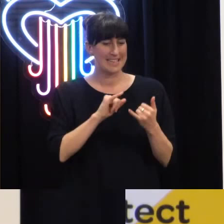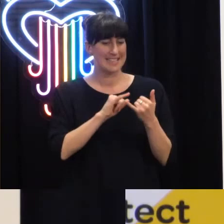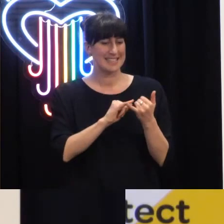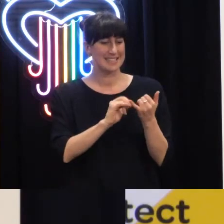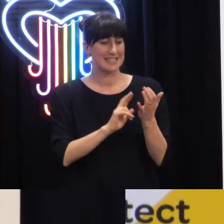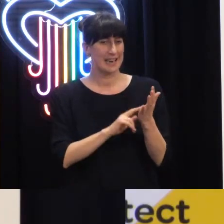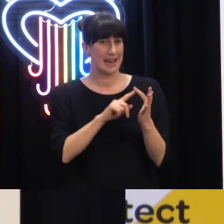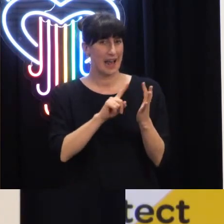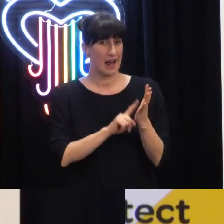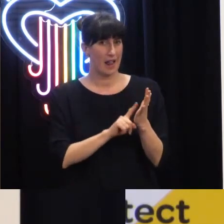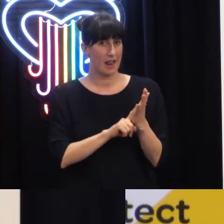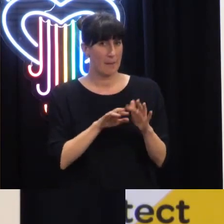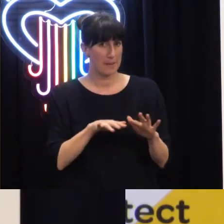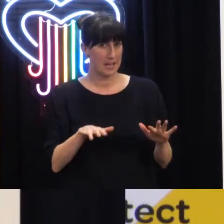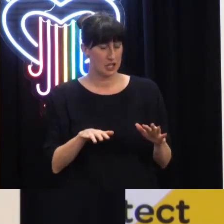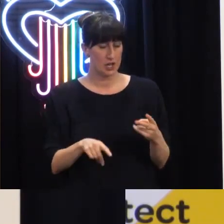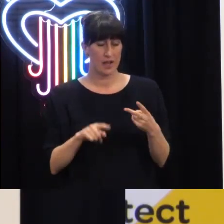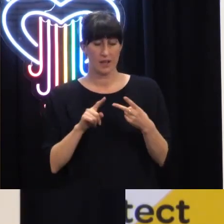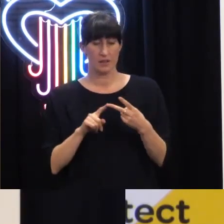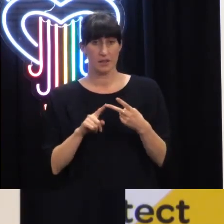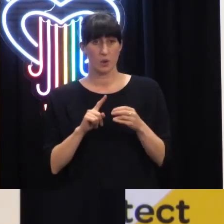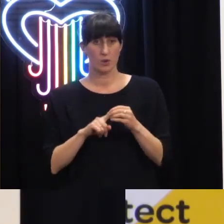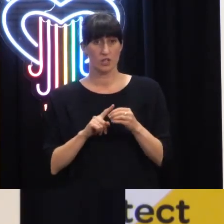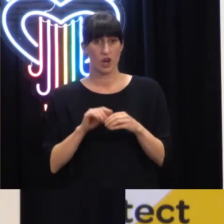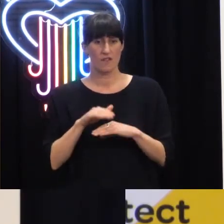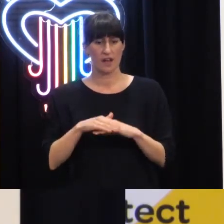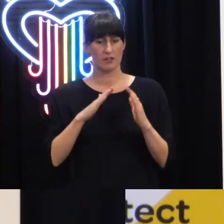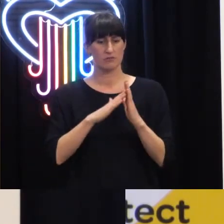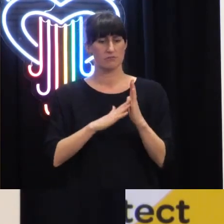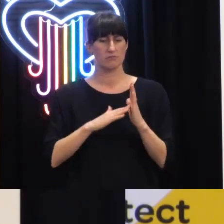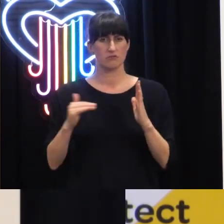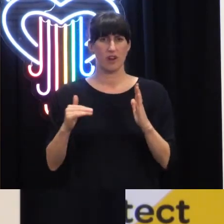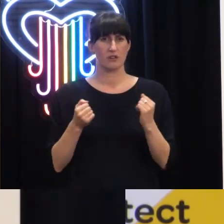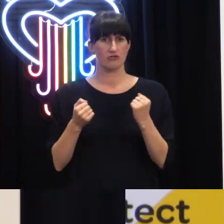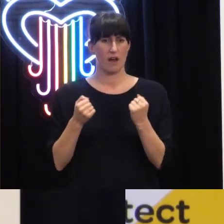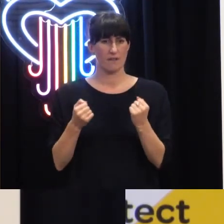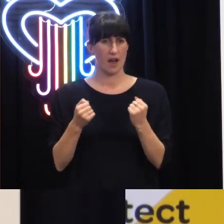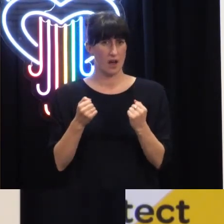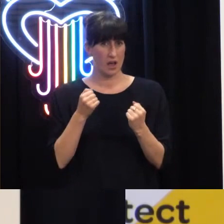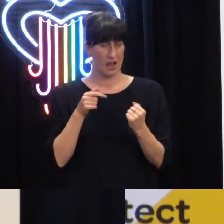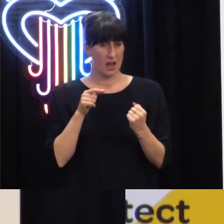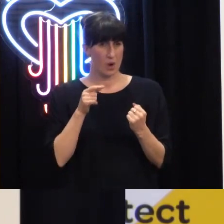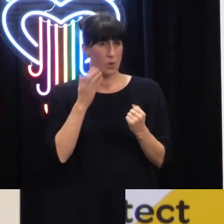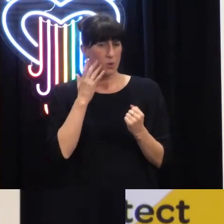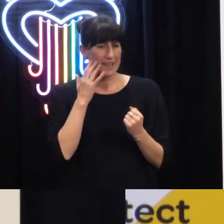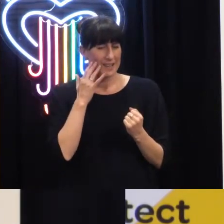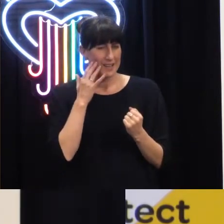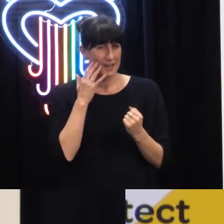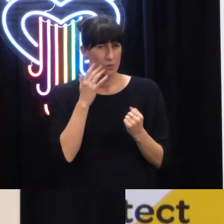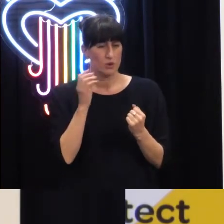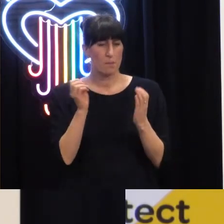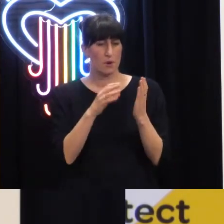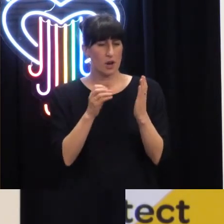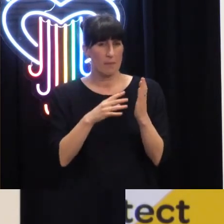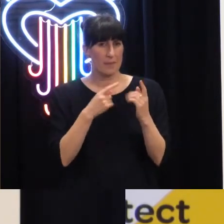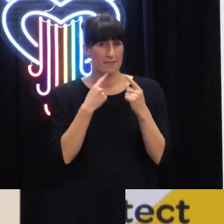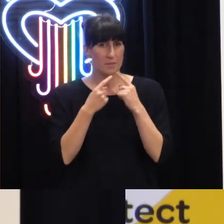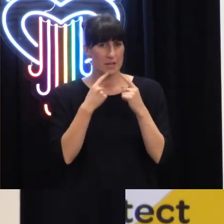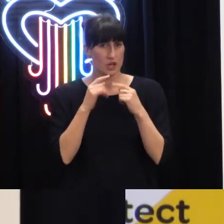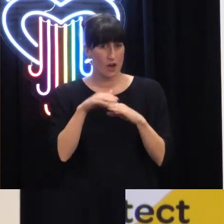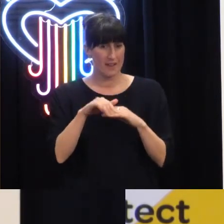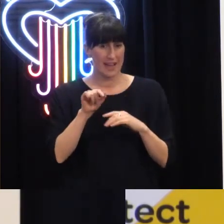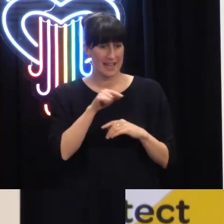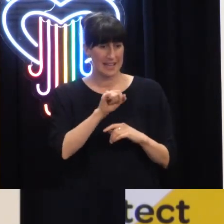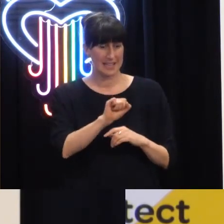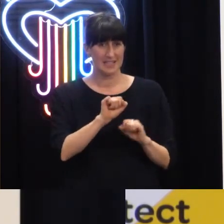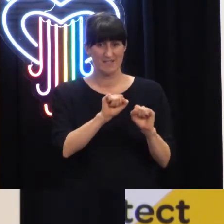your website, even if it's clear, to sort of allay fears for people and where he's been? Sure, we will give an update